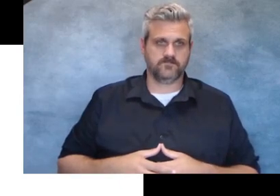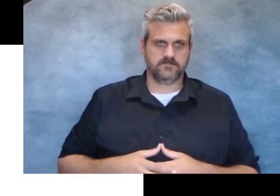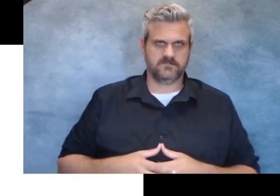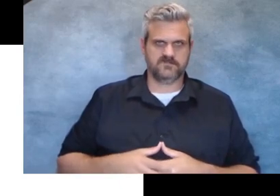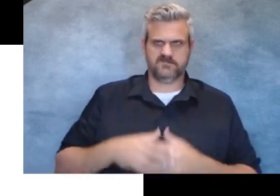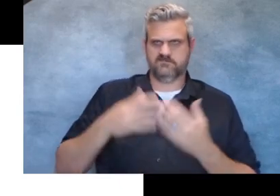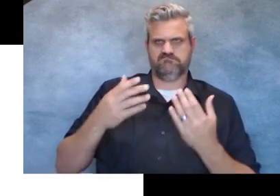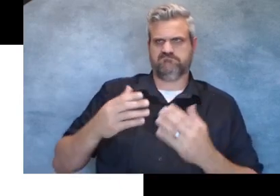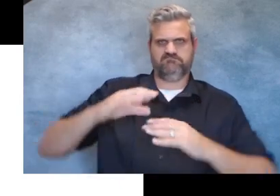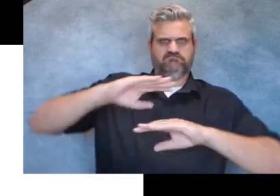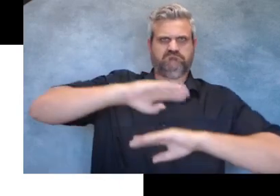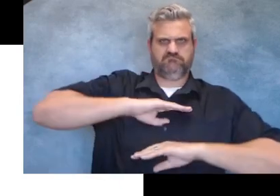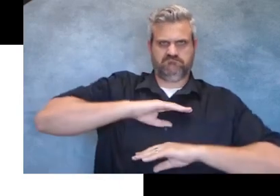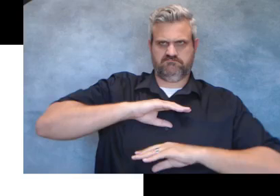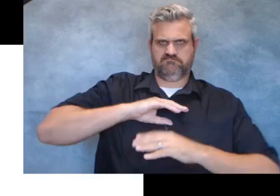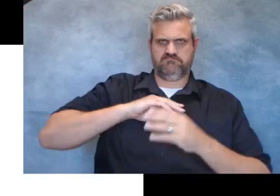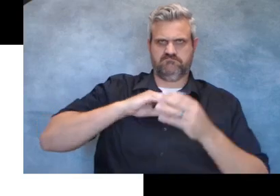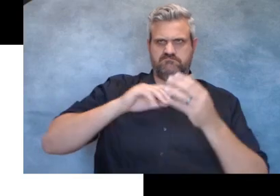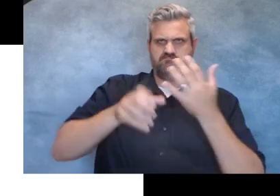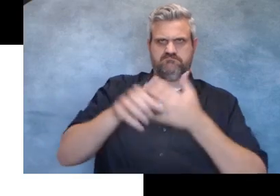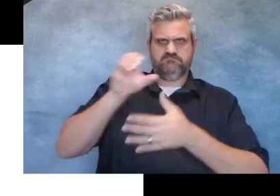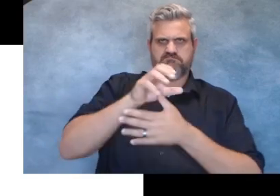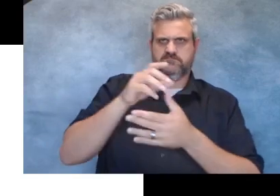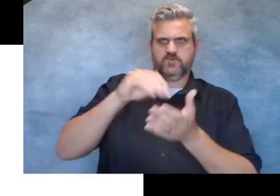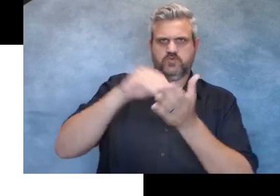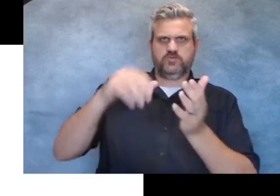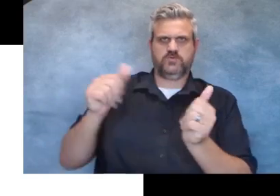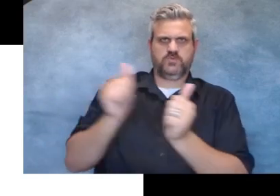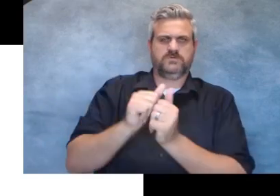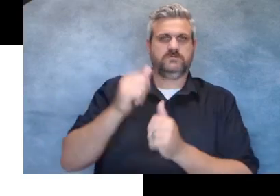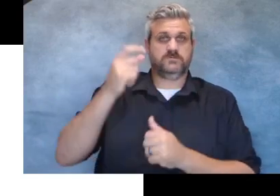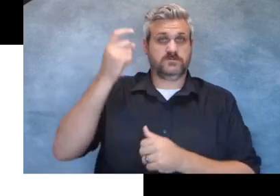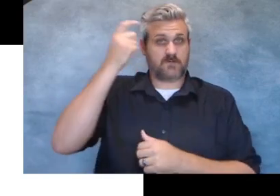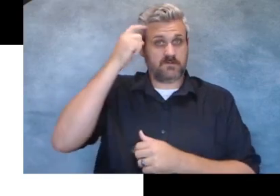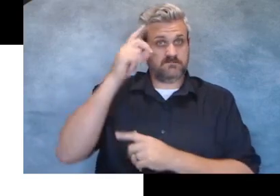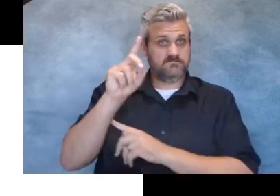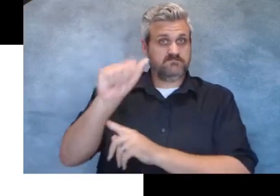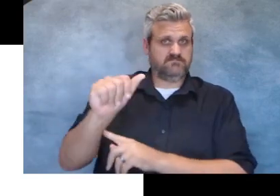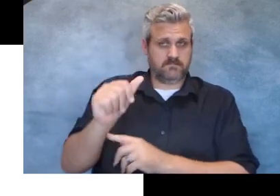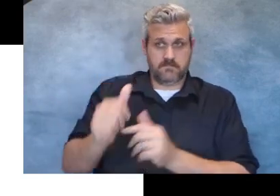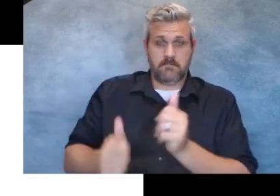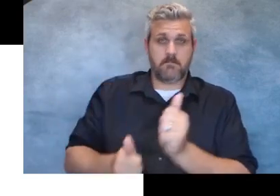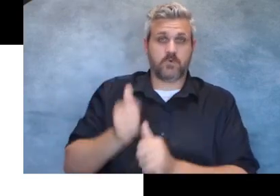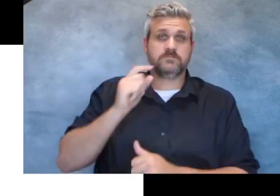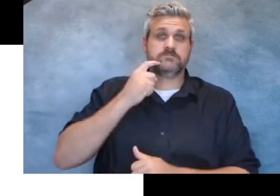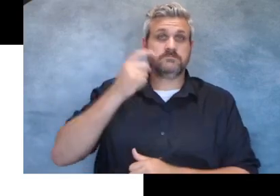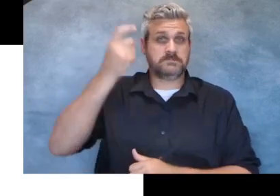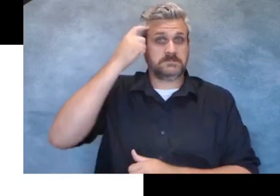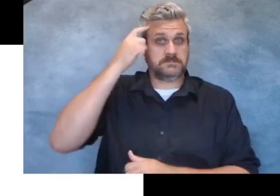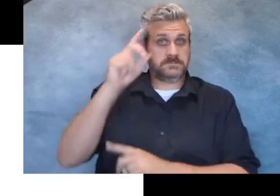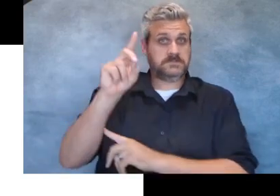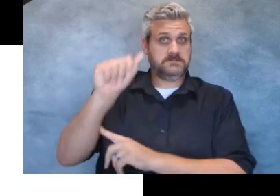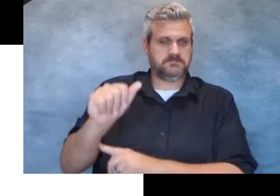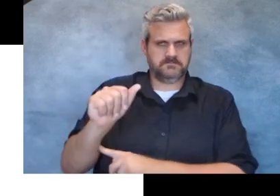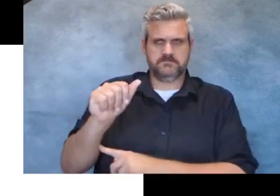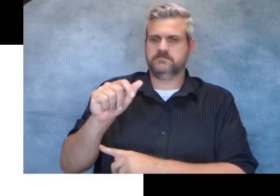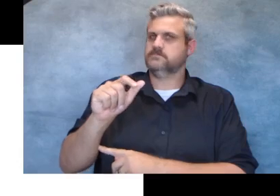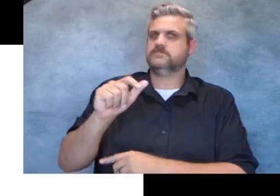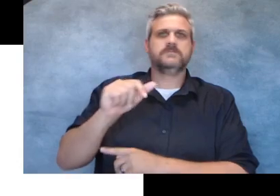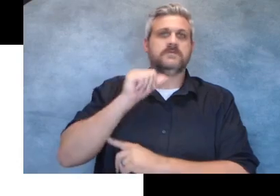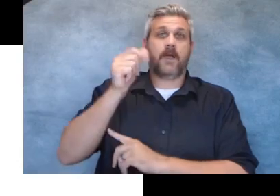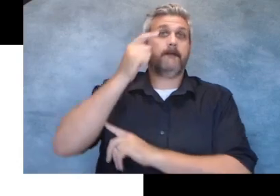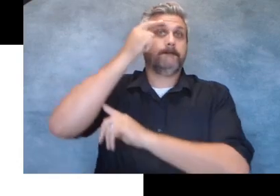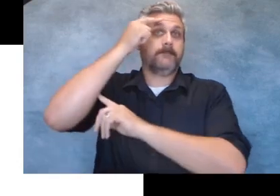To meet the definition of a student with a significant cognitive disability, the student's significant cognitive disability must